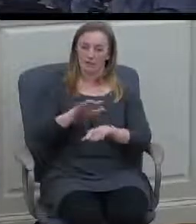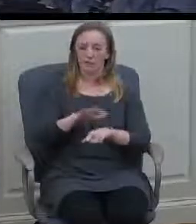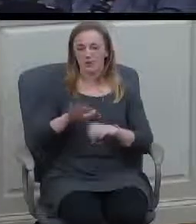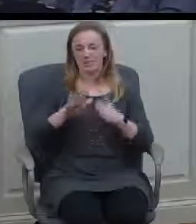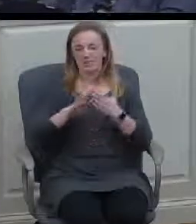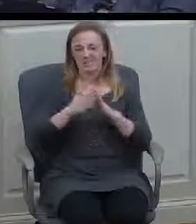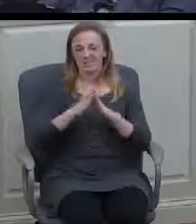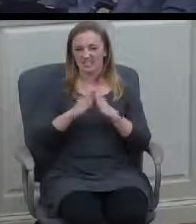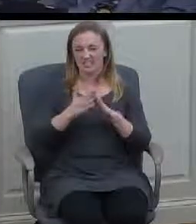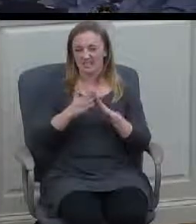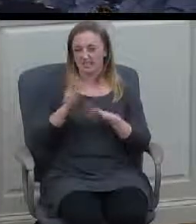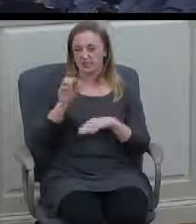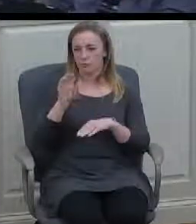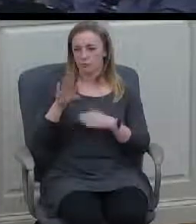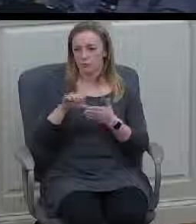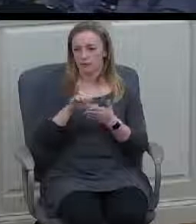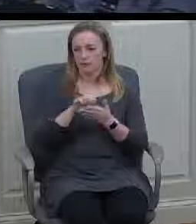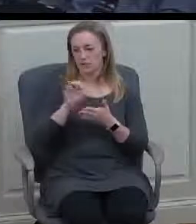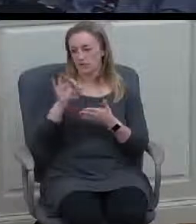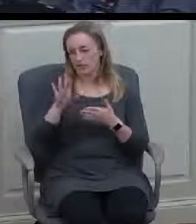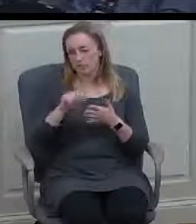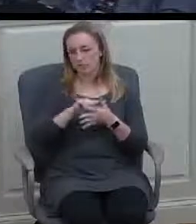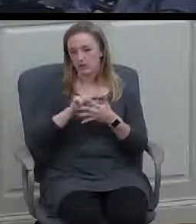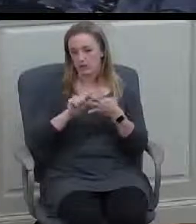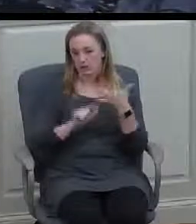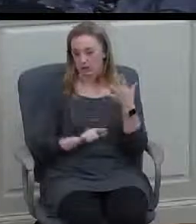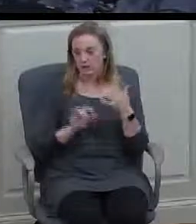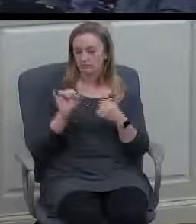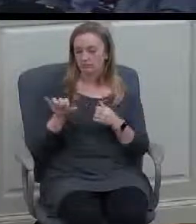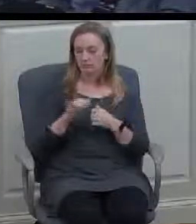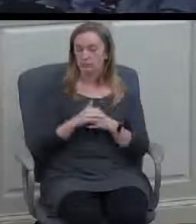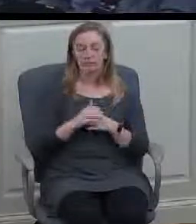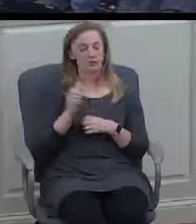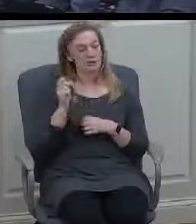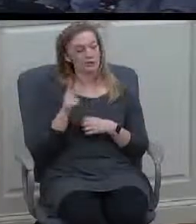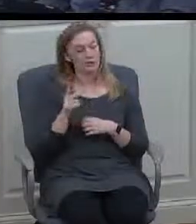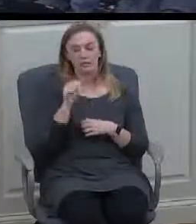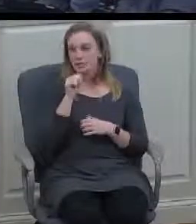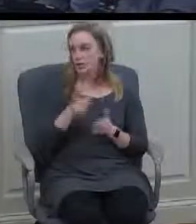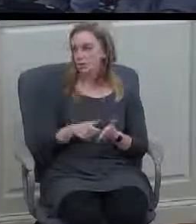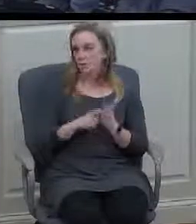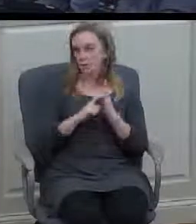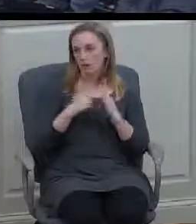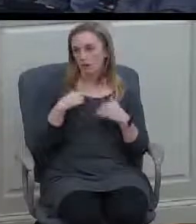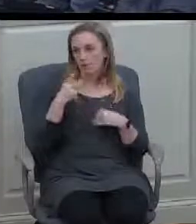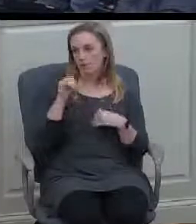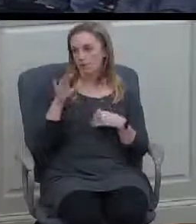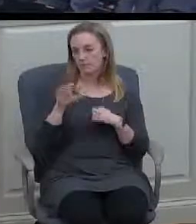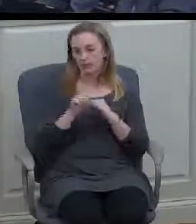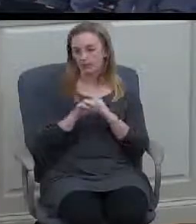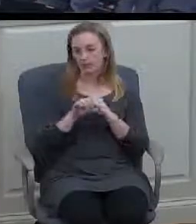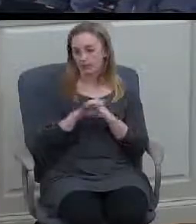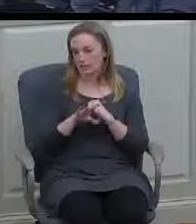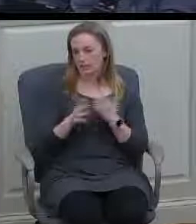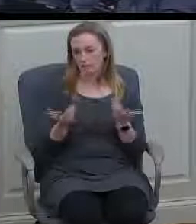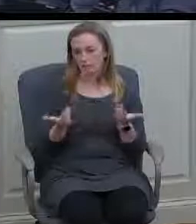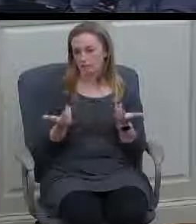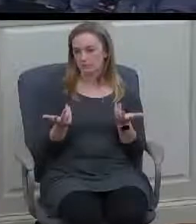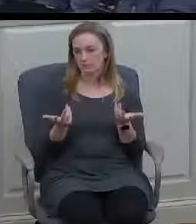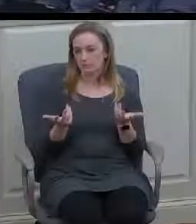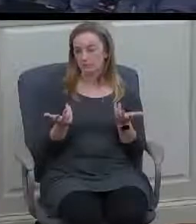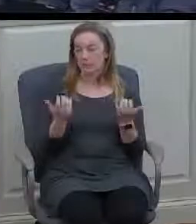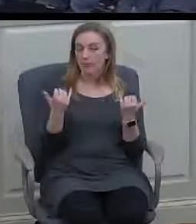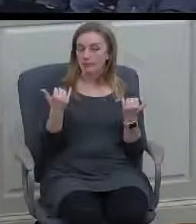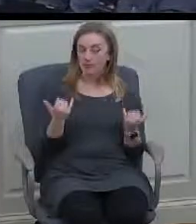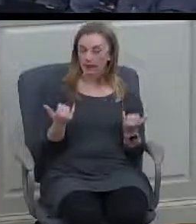city's website, Facebook page, things of that nature. It's not required to have a public advertised notice.